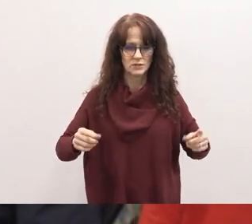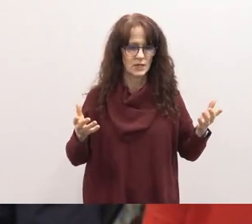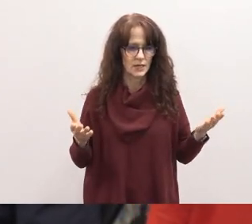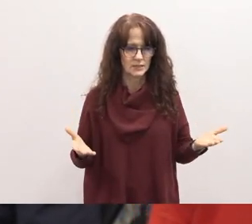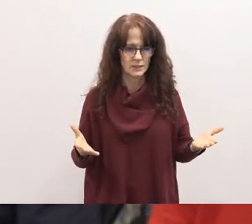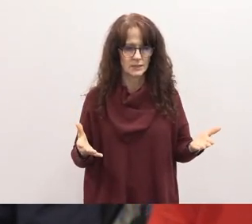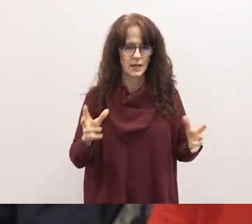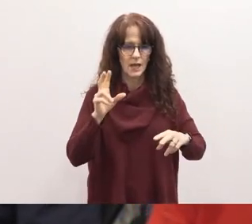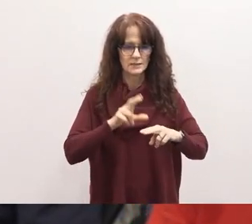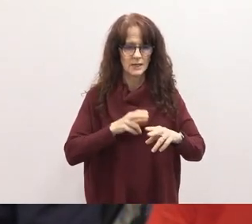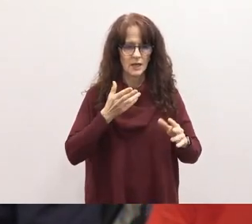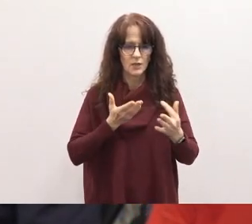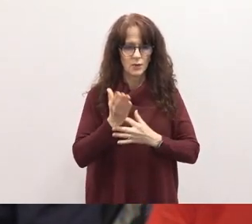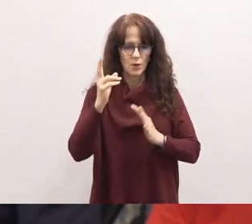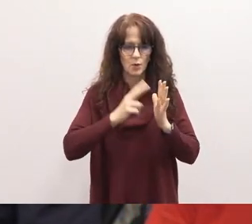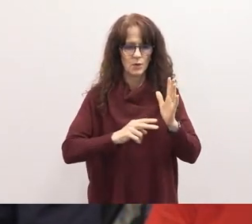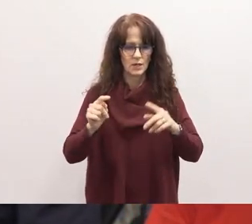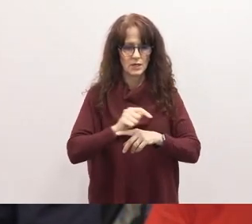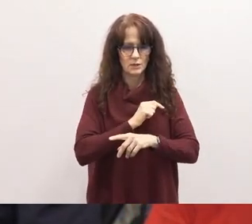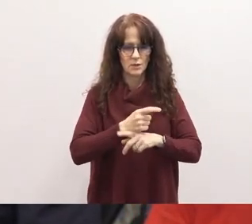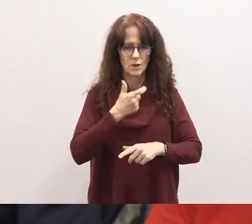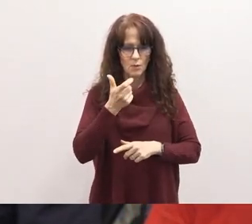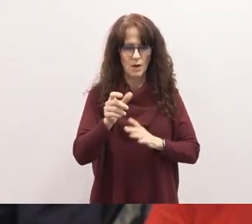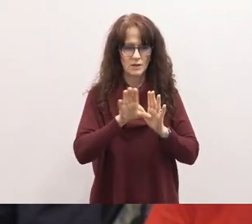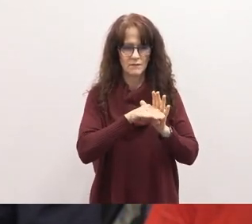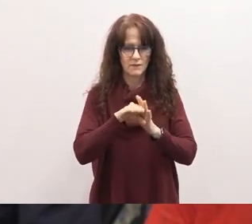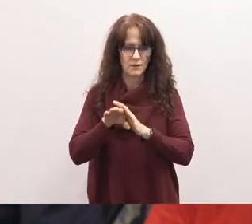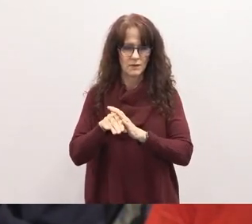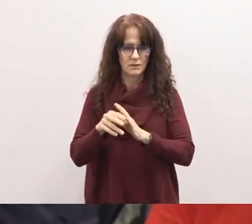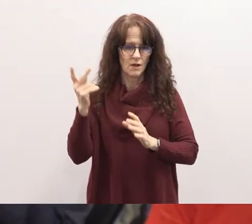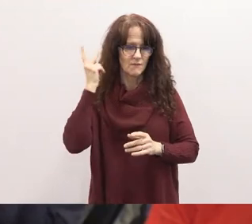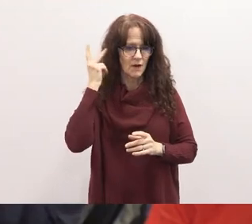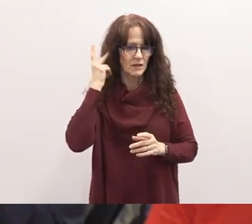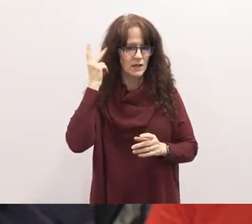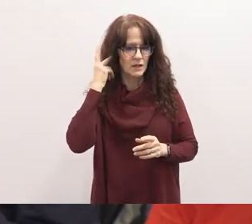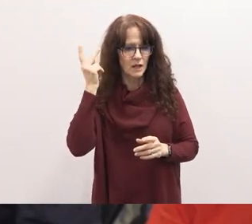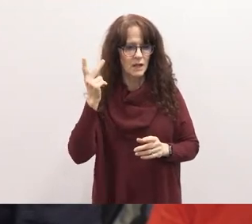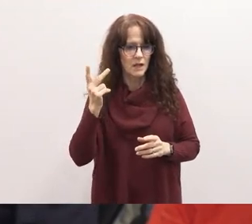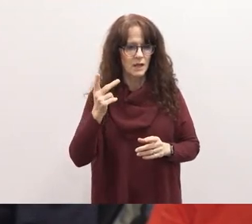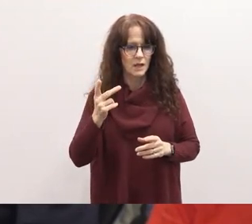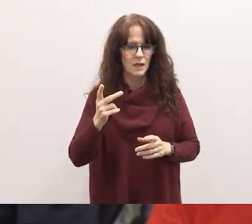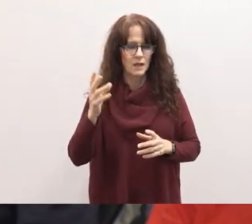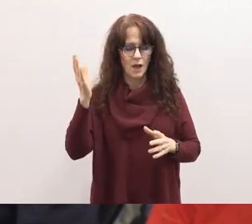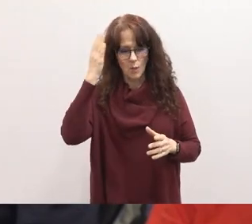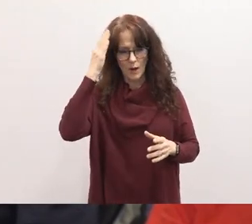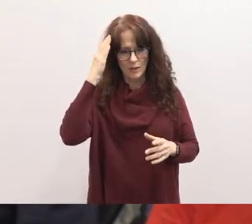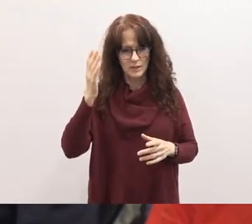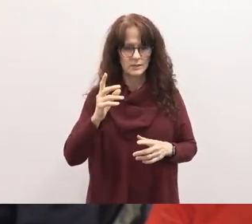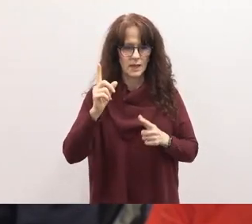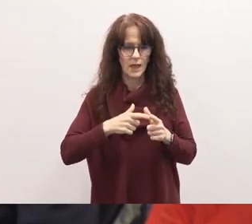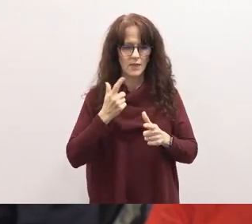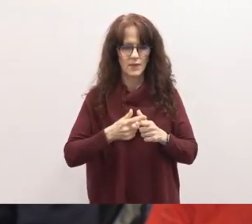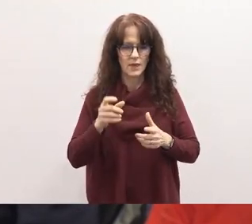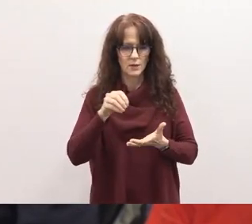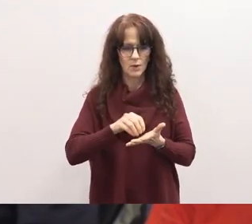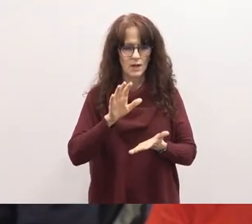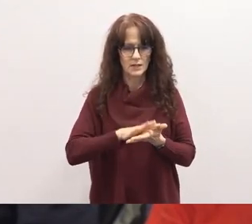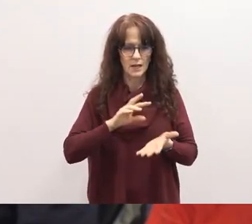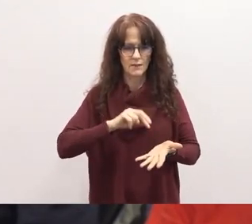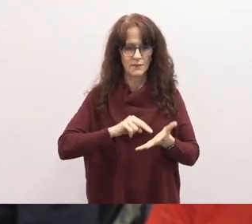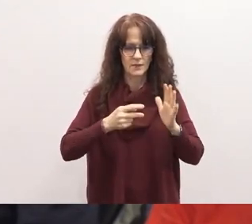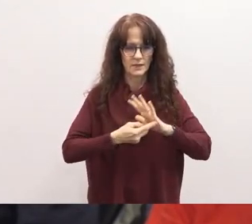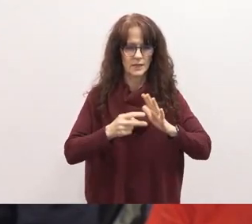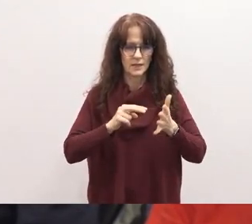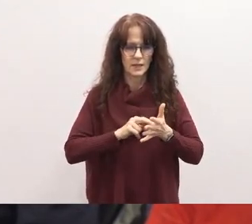I sat through a reading training where we had to watch videos and phonological and phonemic awareness, and then write down the definition